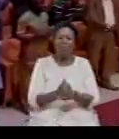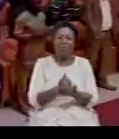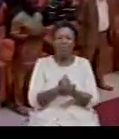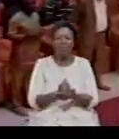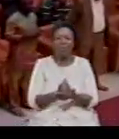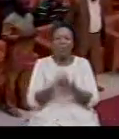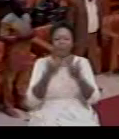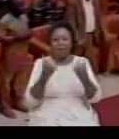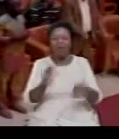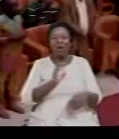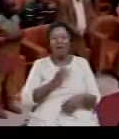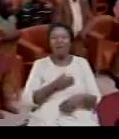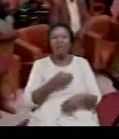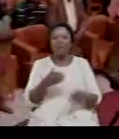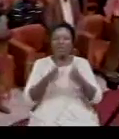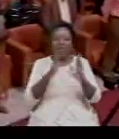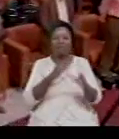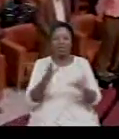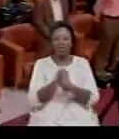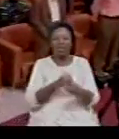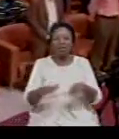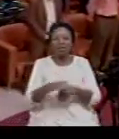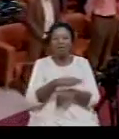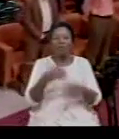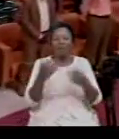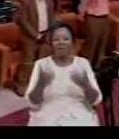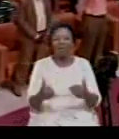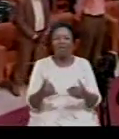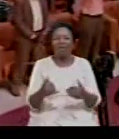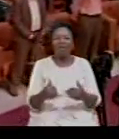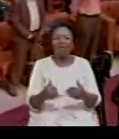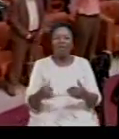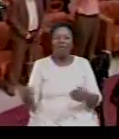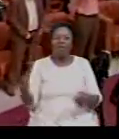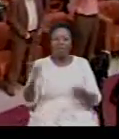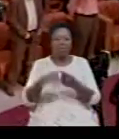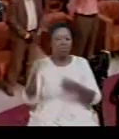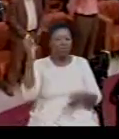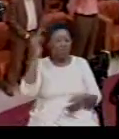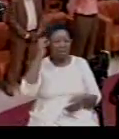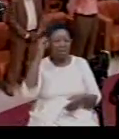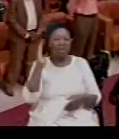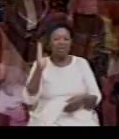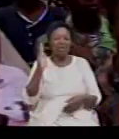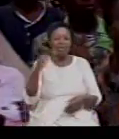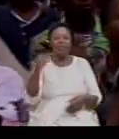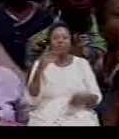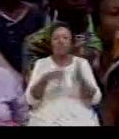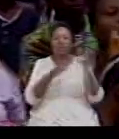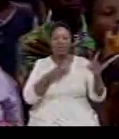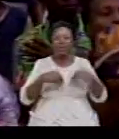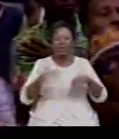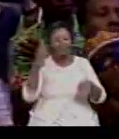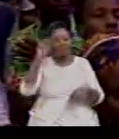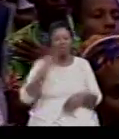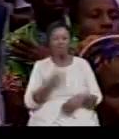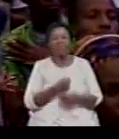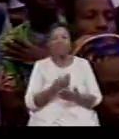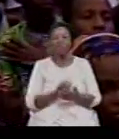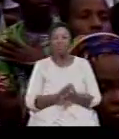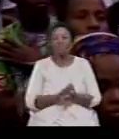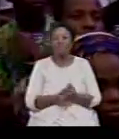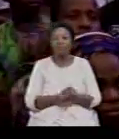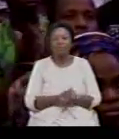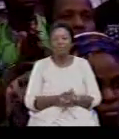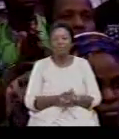our overseer will take over and we'll hear testimonies of what the Lord has done today.